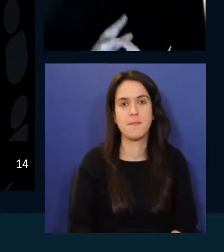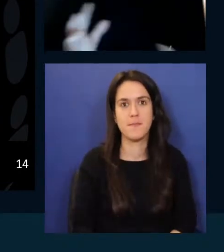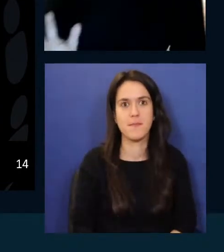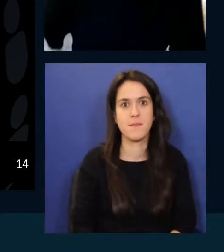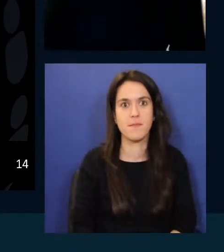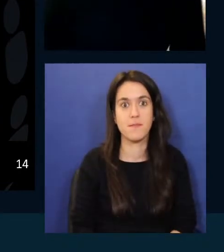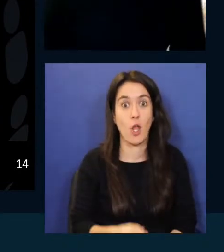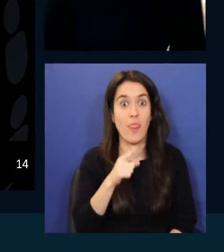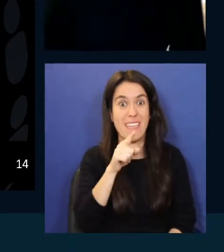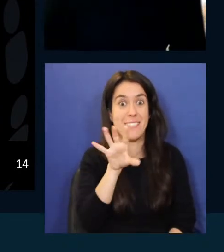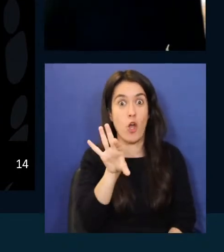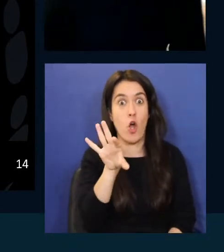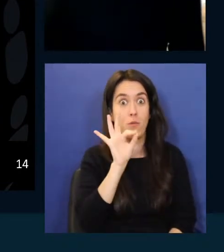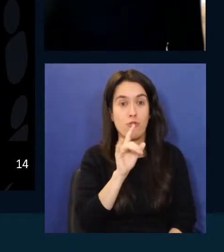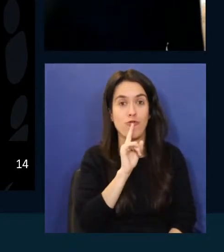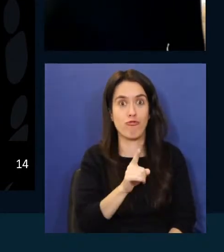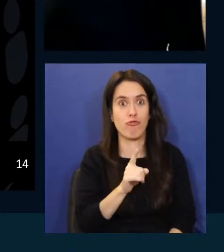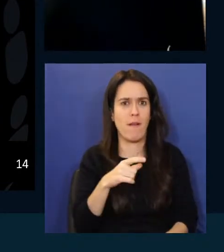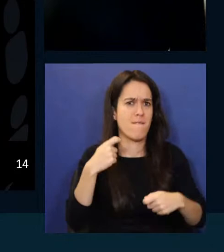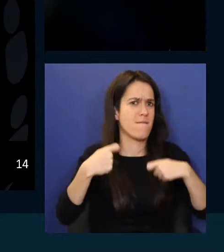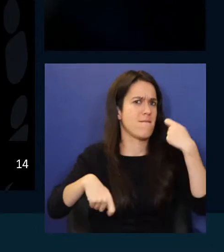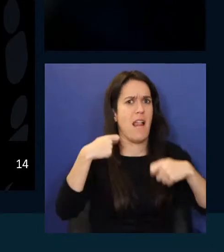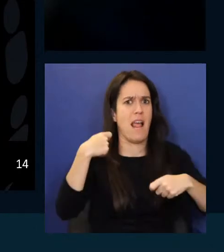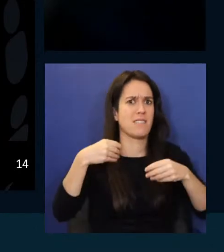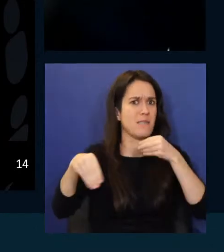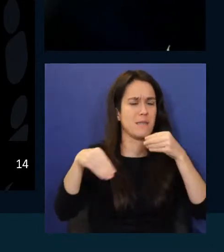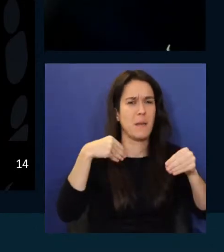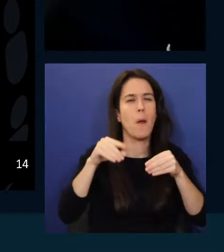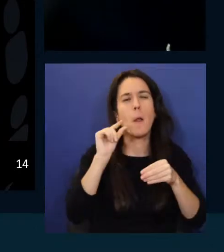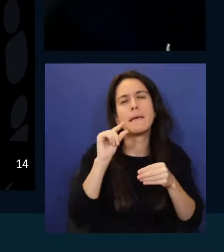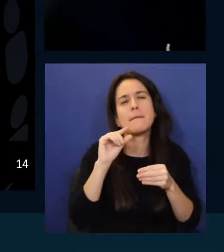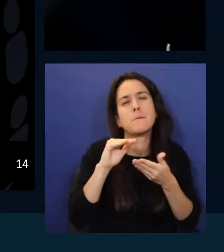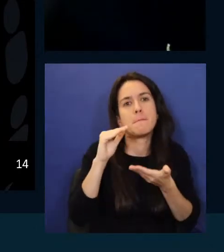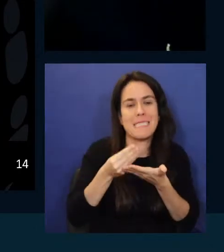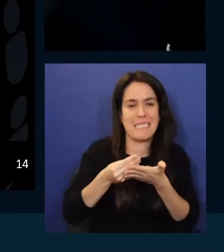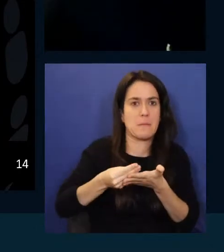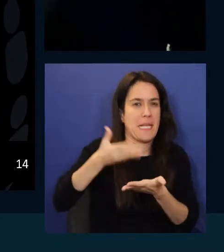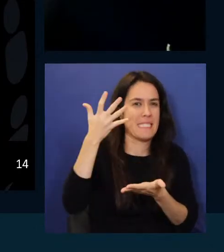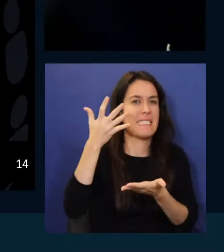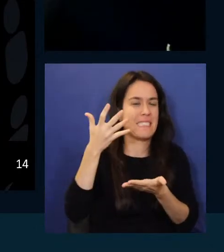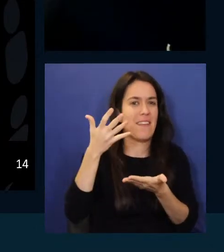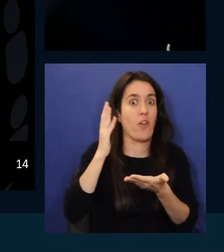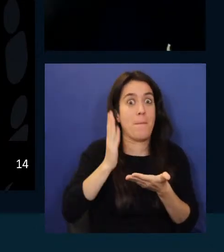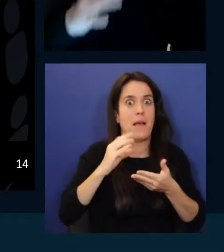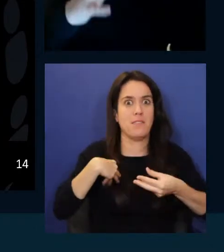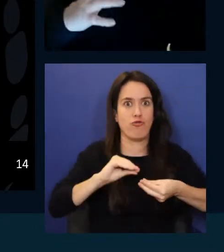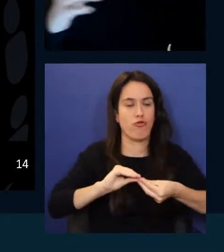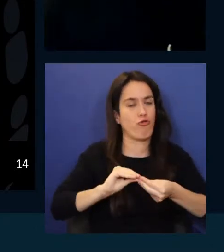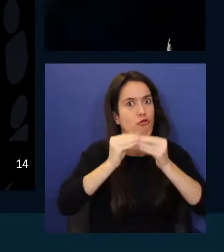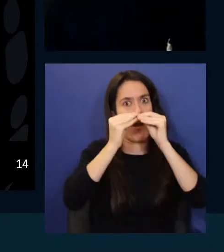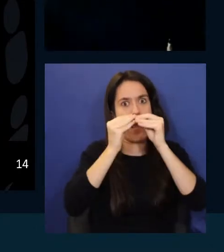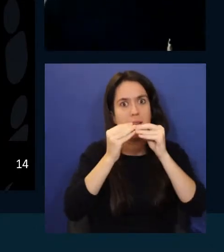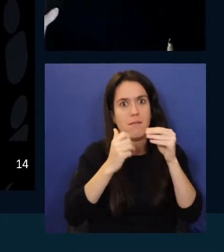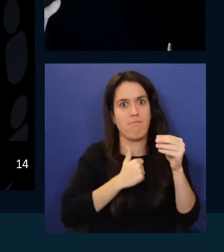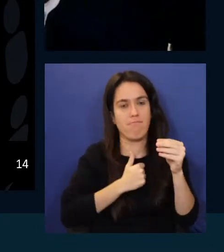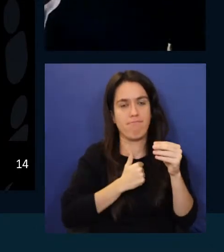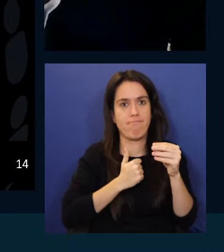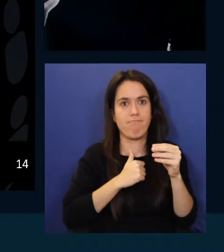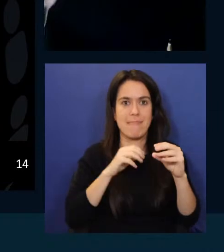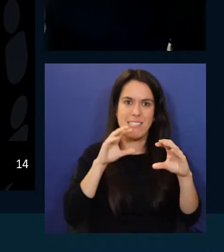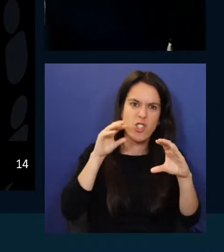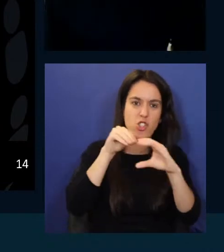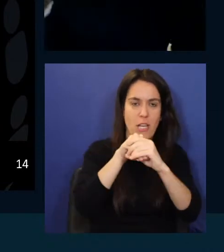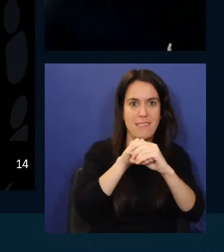option is highly flexible, a little bit more expensive because you, of course, need to create, ingest the data, store